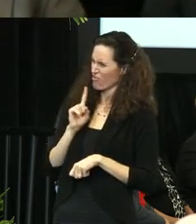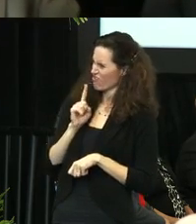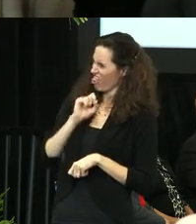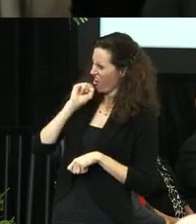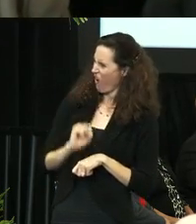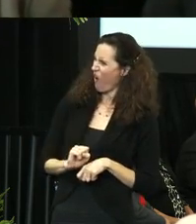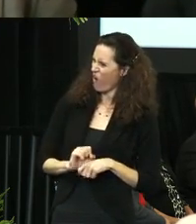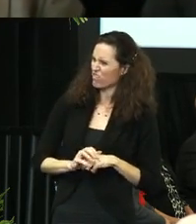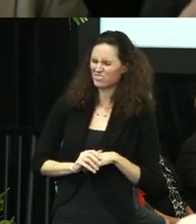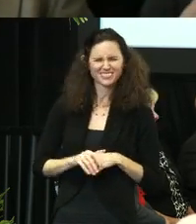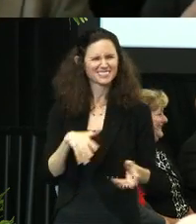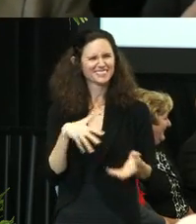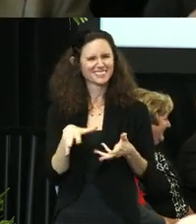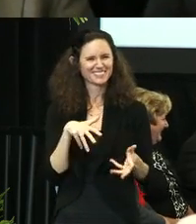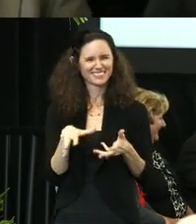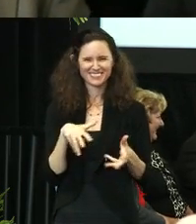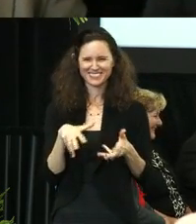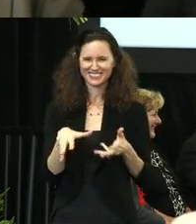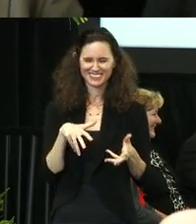it?